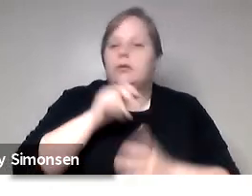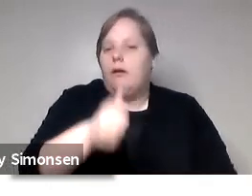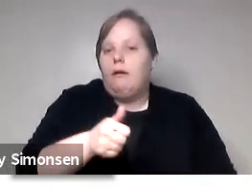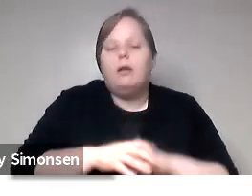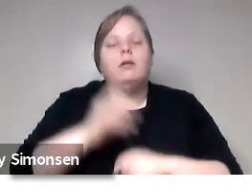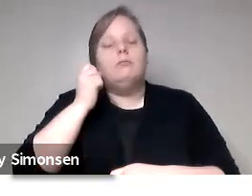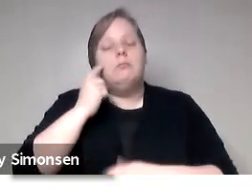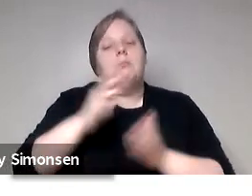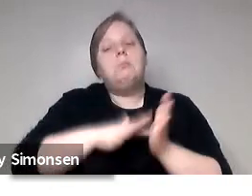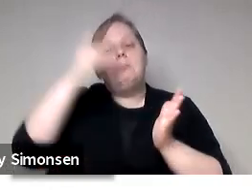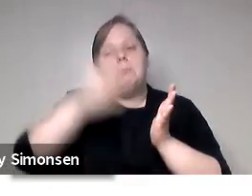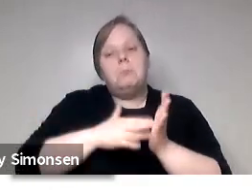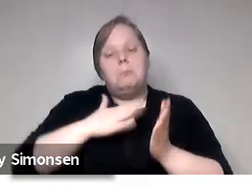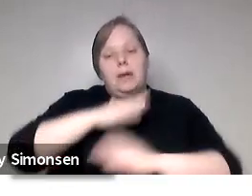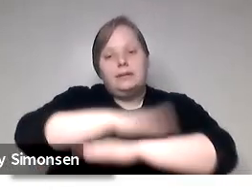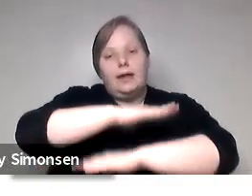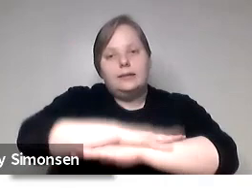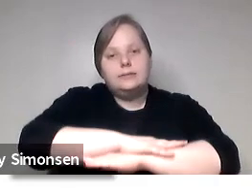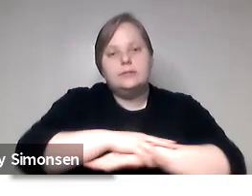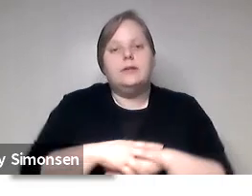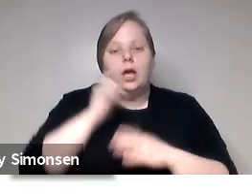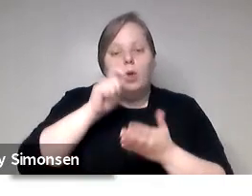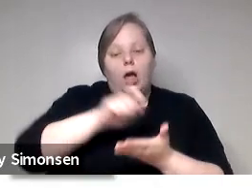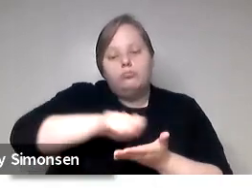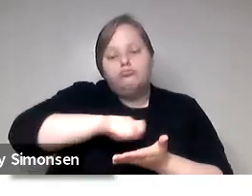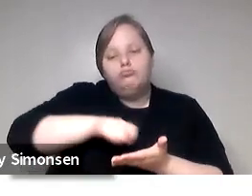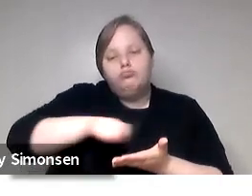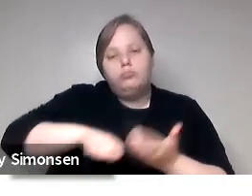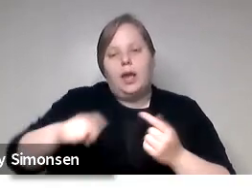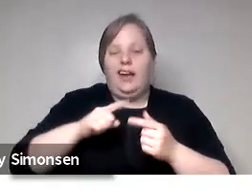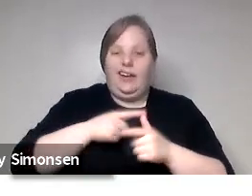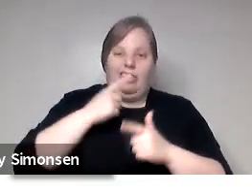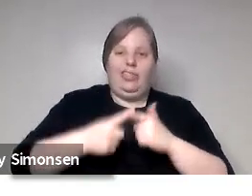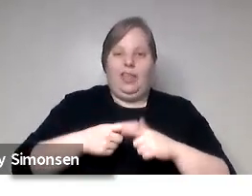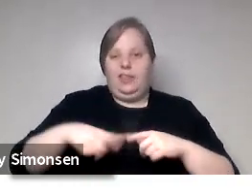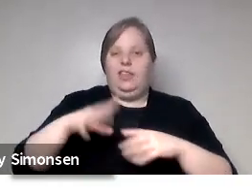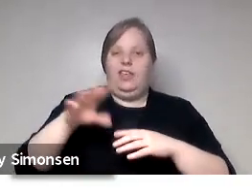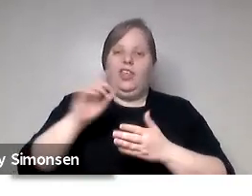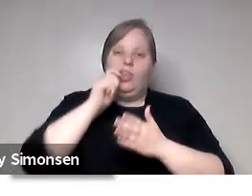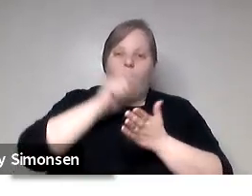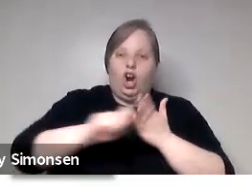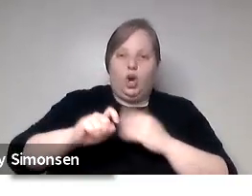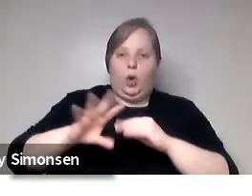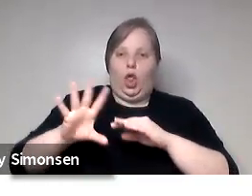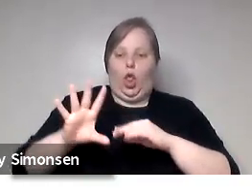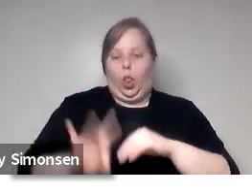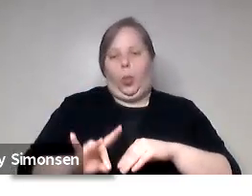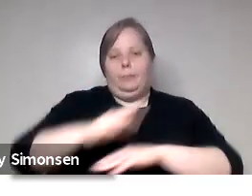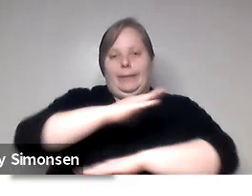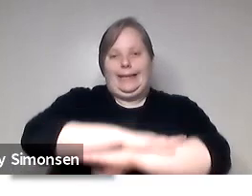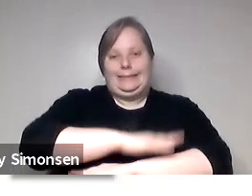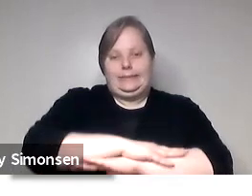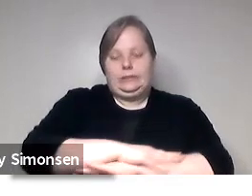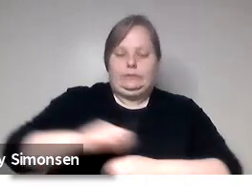occasionally I will write on my desk and it will bleed through and I have to wash my desktop off. So be aware, Sharpie markers